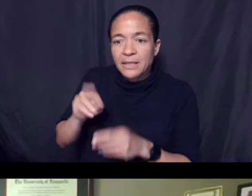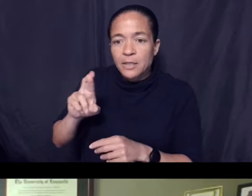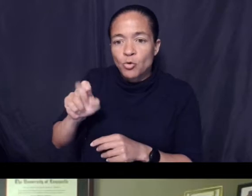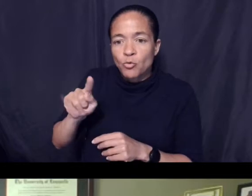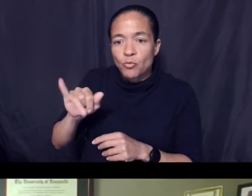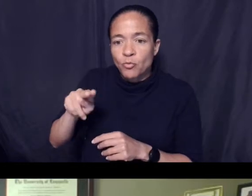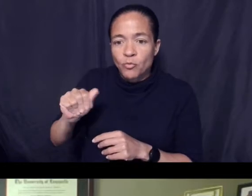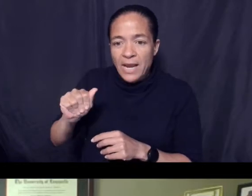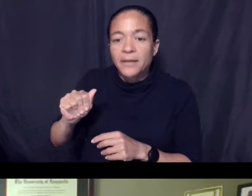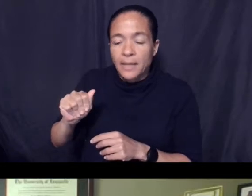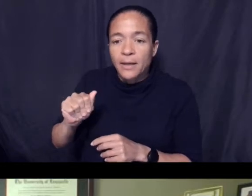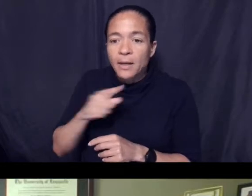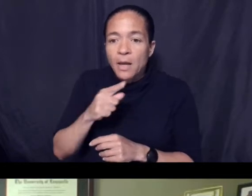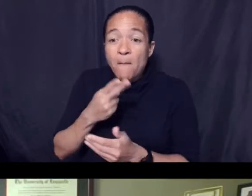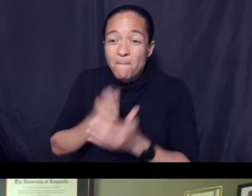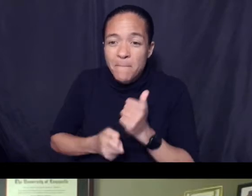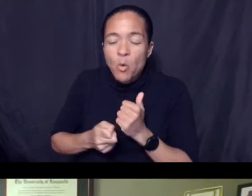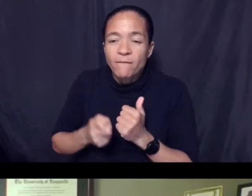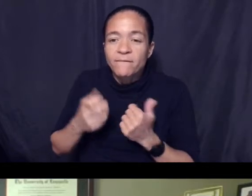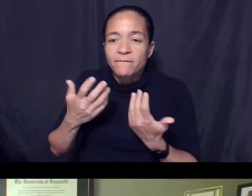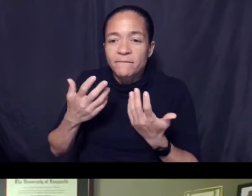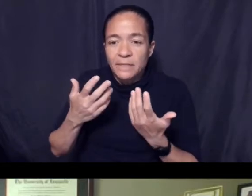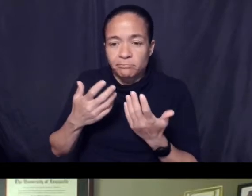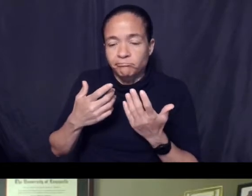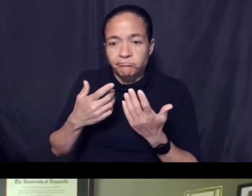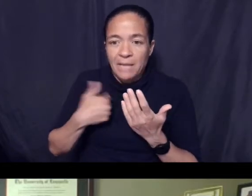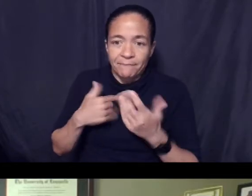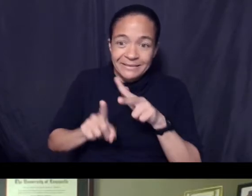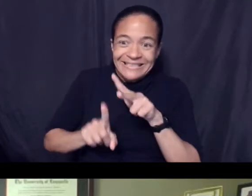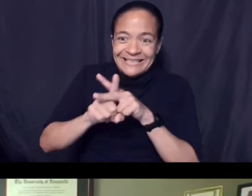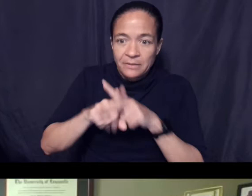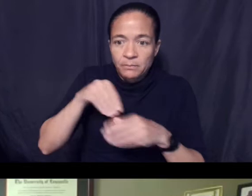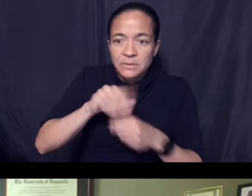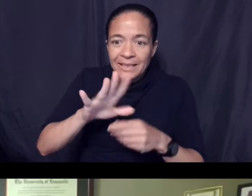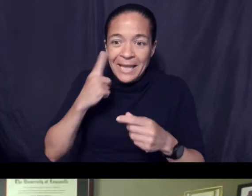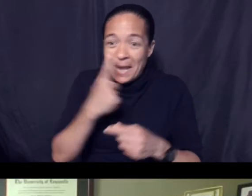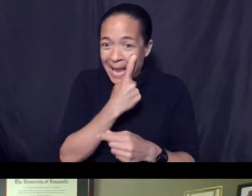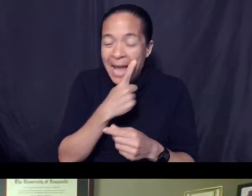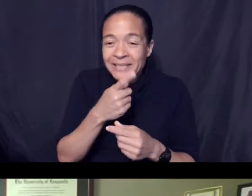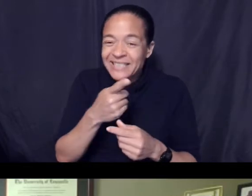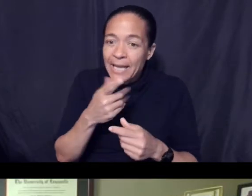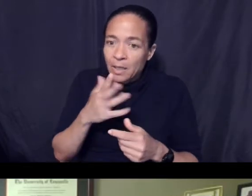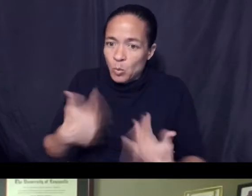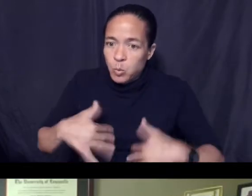these would be supportive of ocular involvement and would be concerning for that baby's long-term vision.